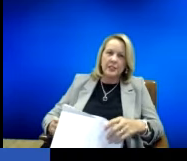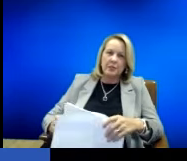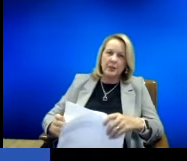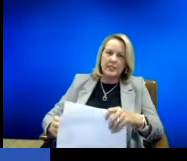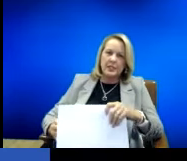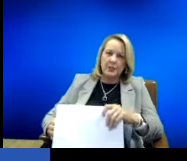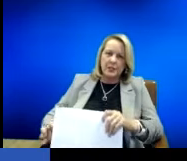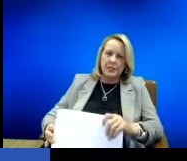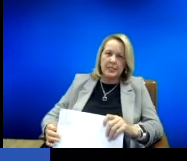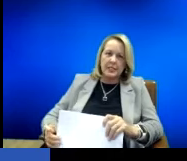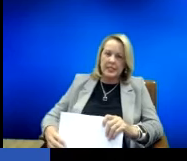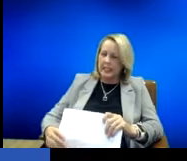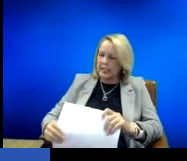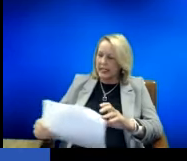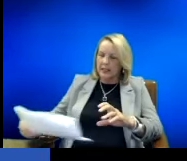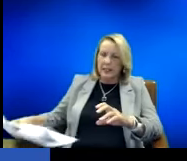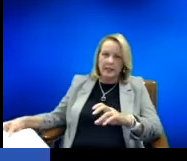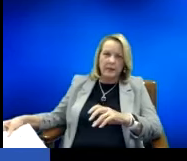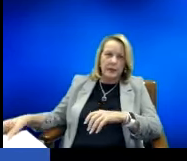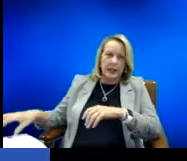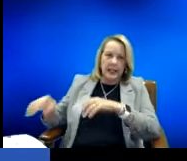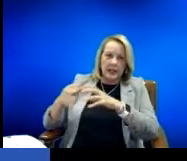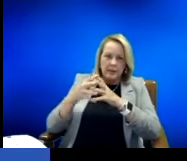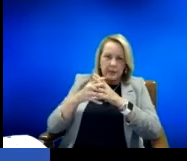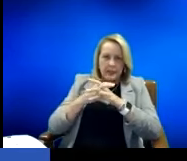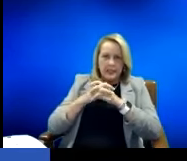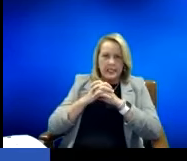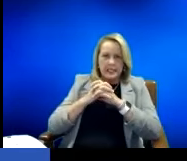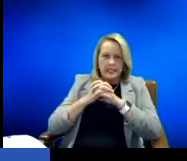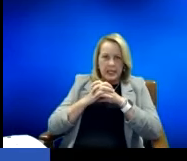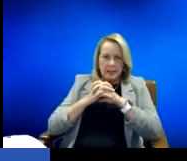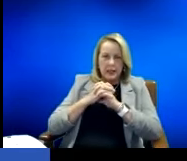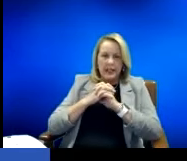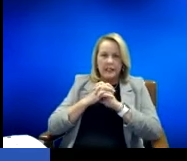These are some resources that will help.